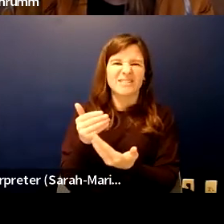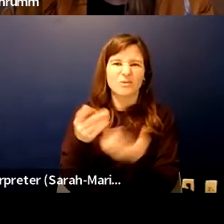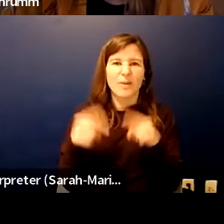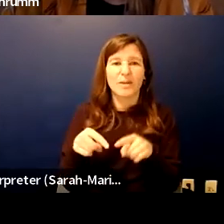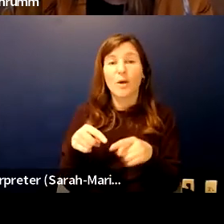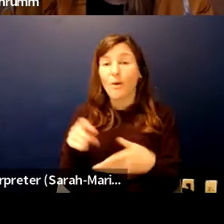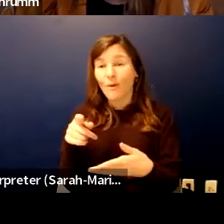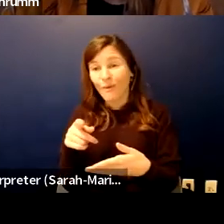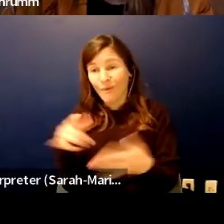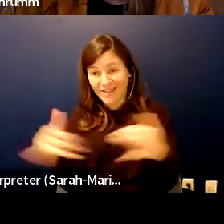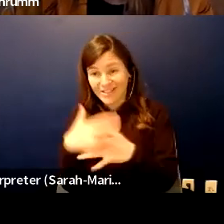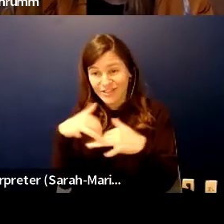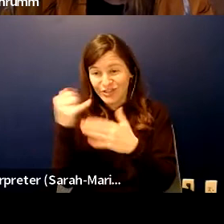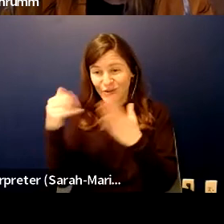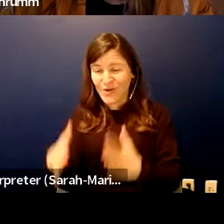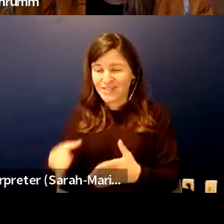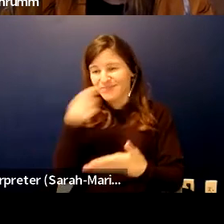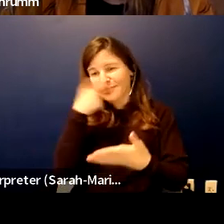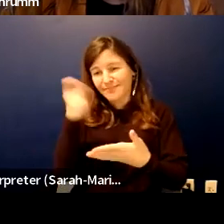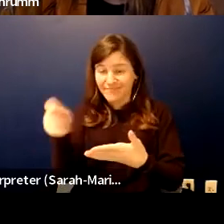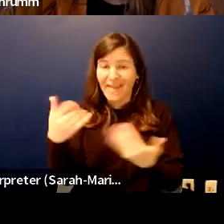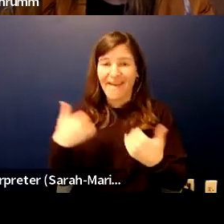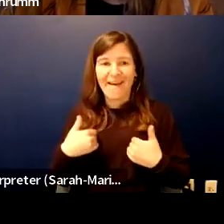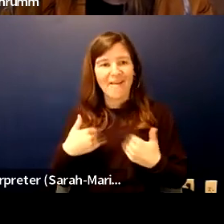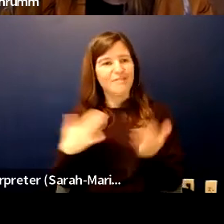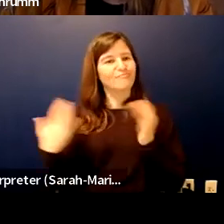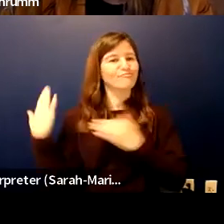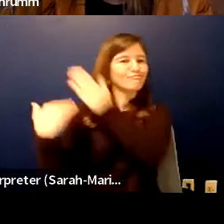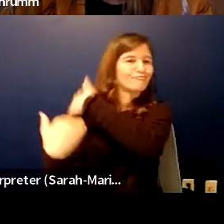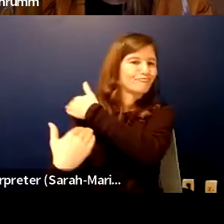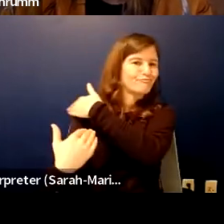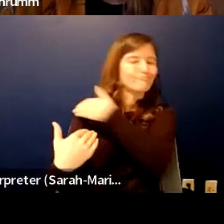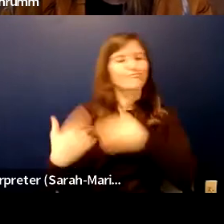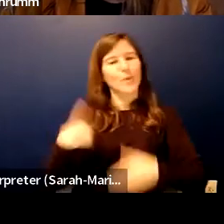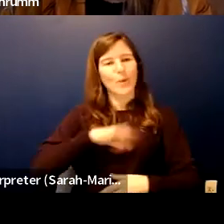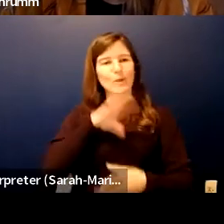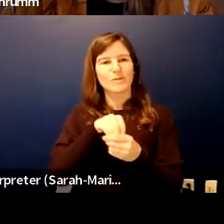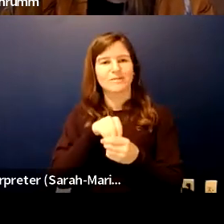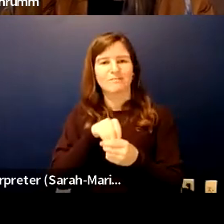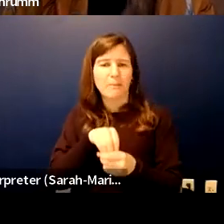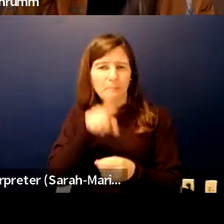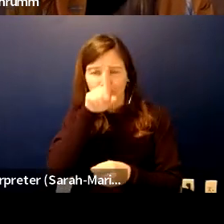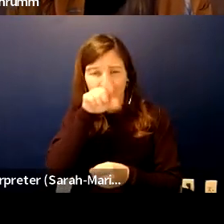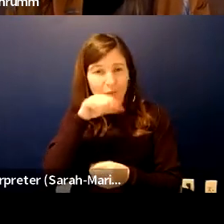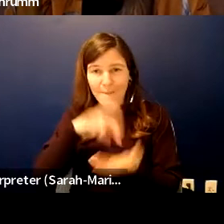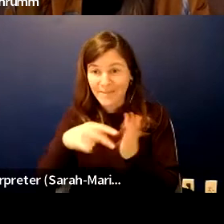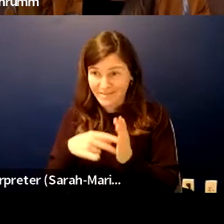now. Like, look how inclusive we are. But that doesn't mean that these places are like culturally safe for these people.